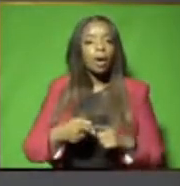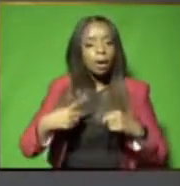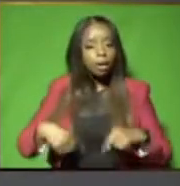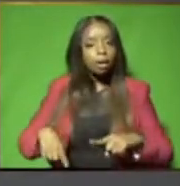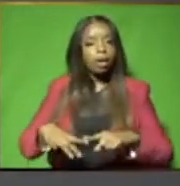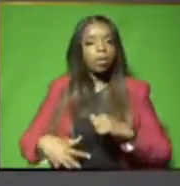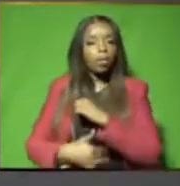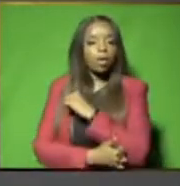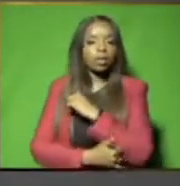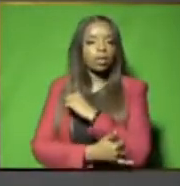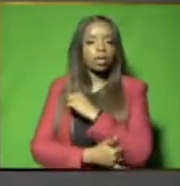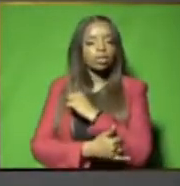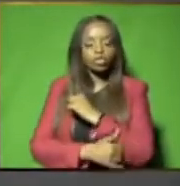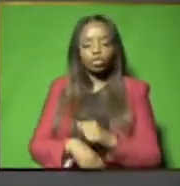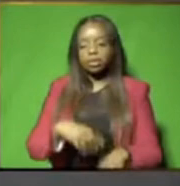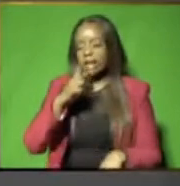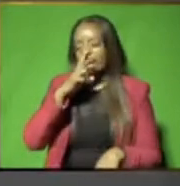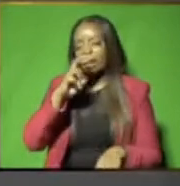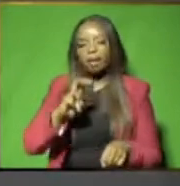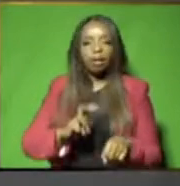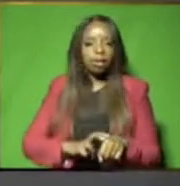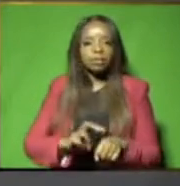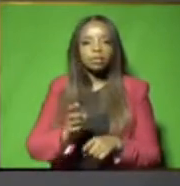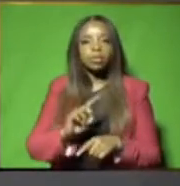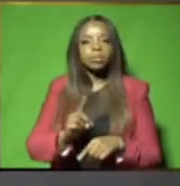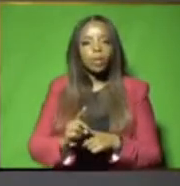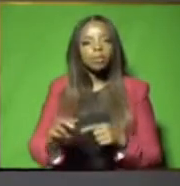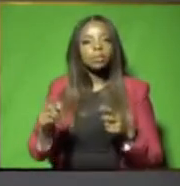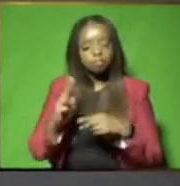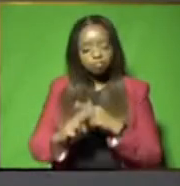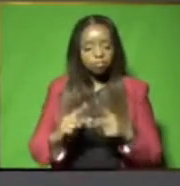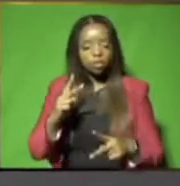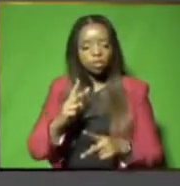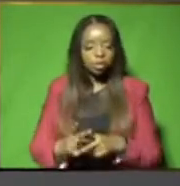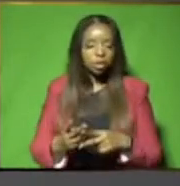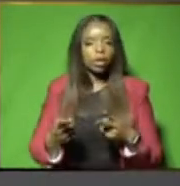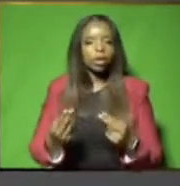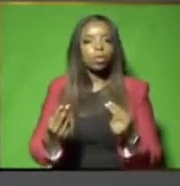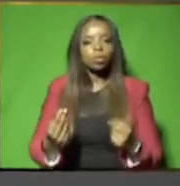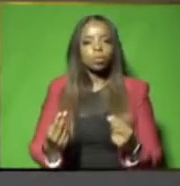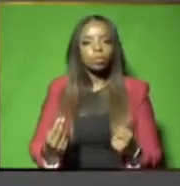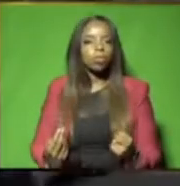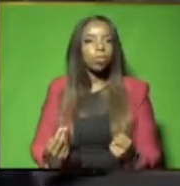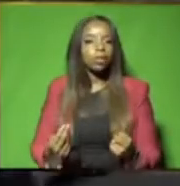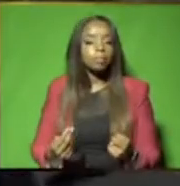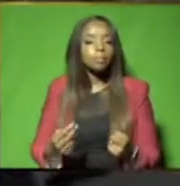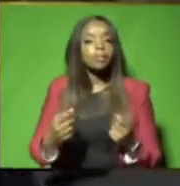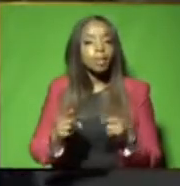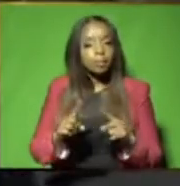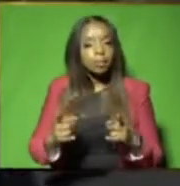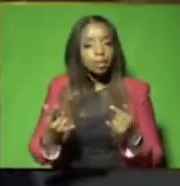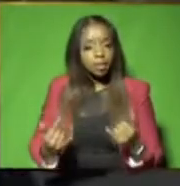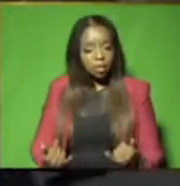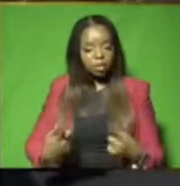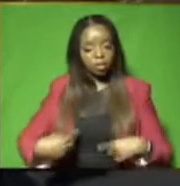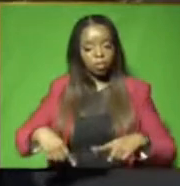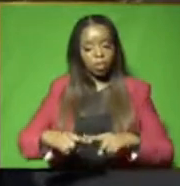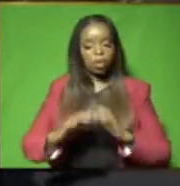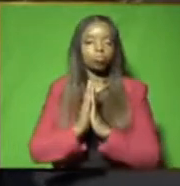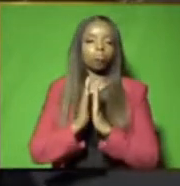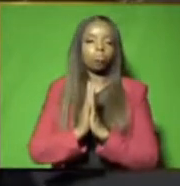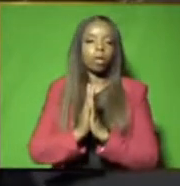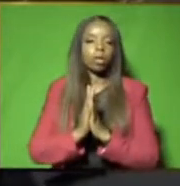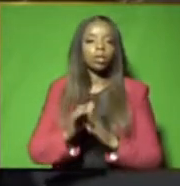is desperately in need of renaissance, renewal, and revival. In this regard, the ACDP urges the